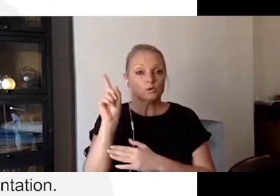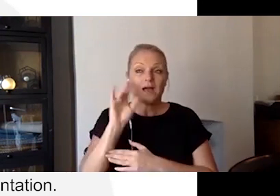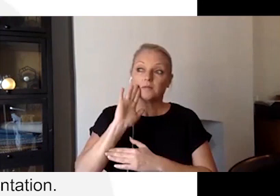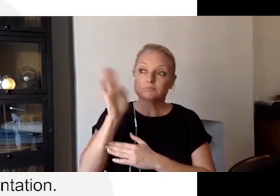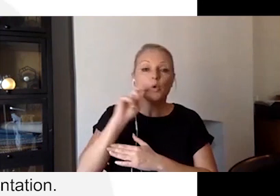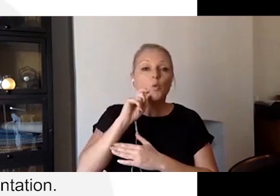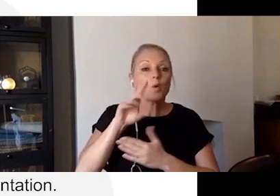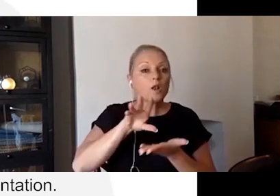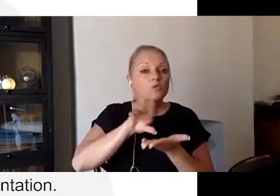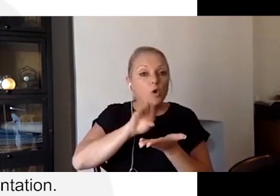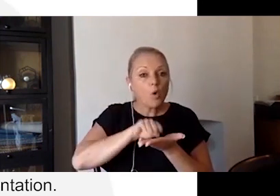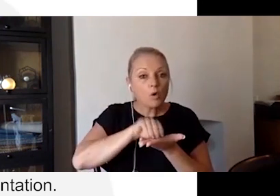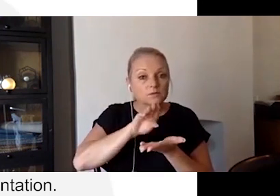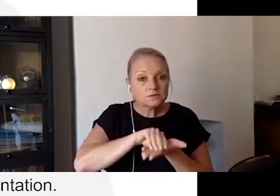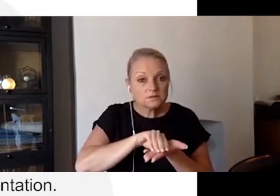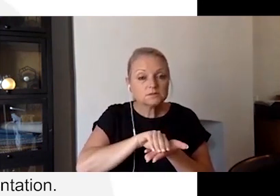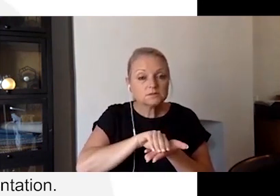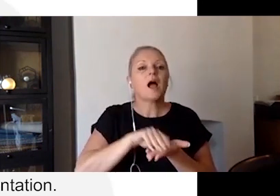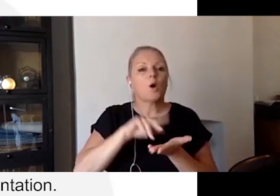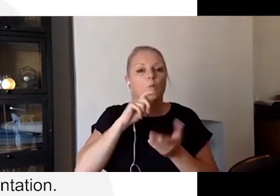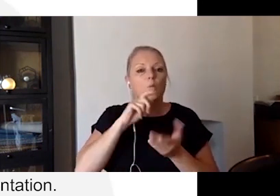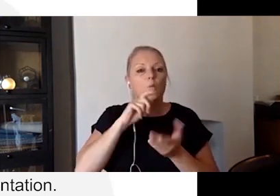those in an email after the session.